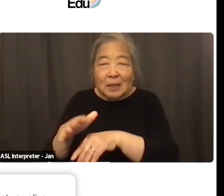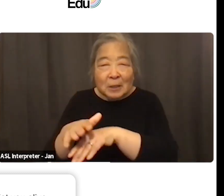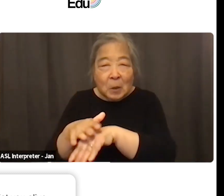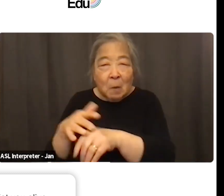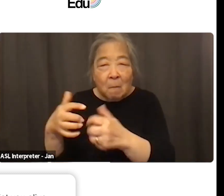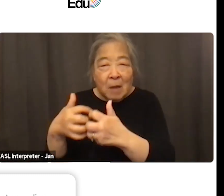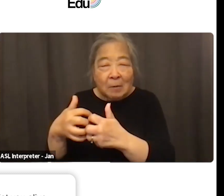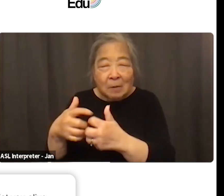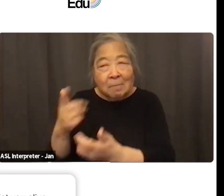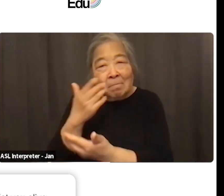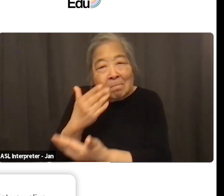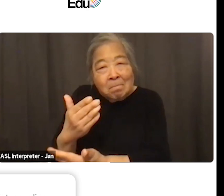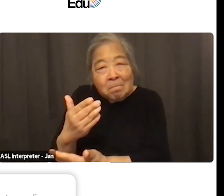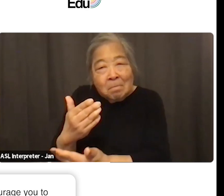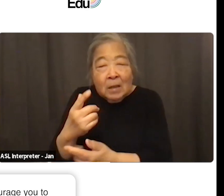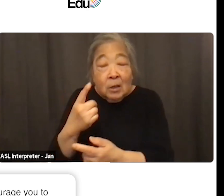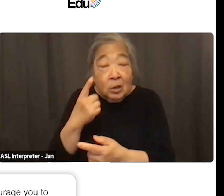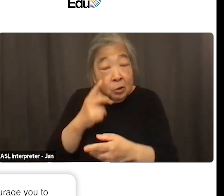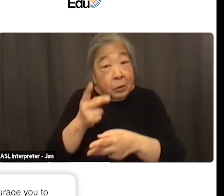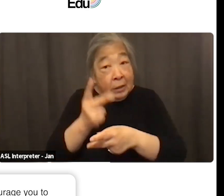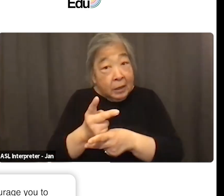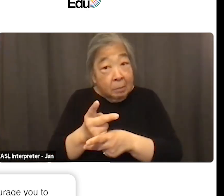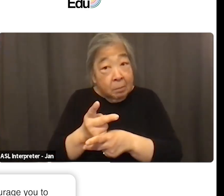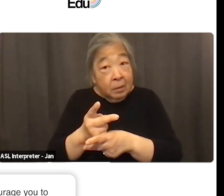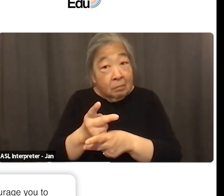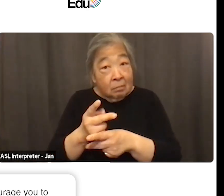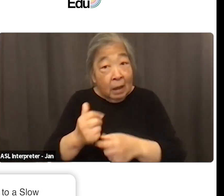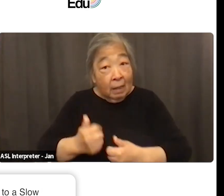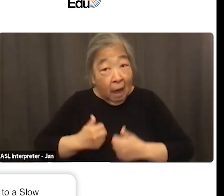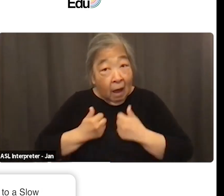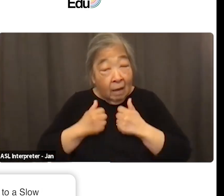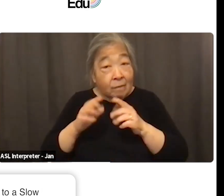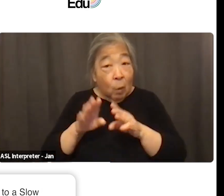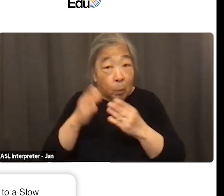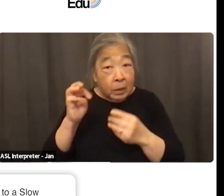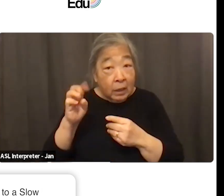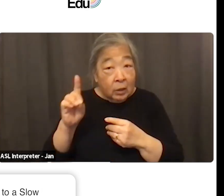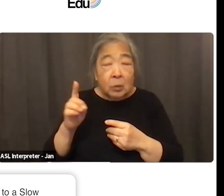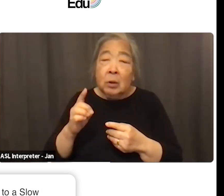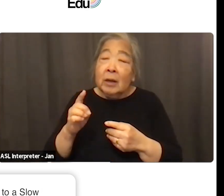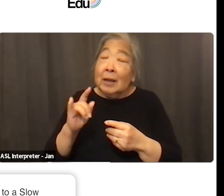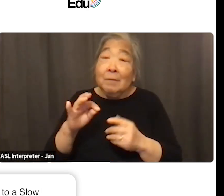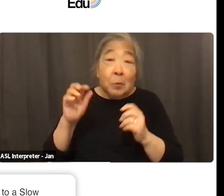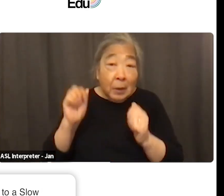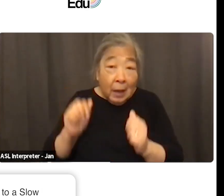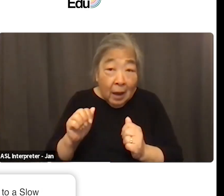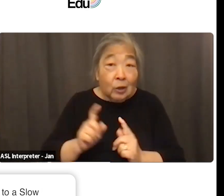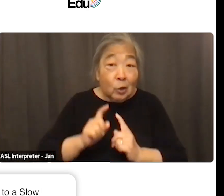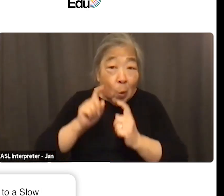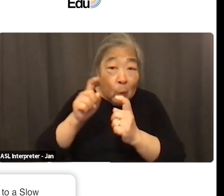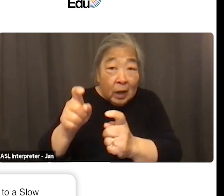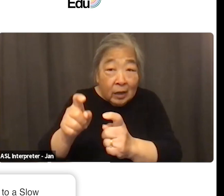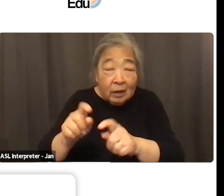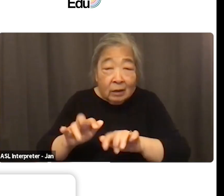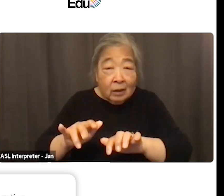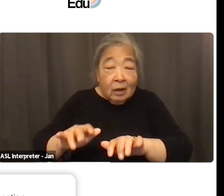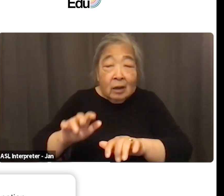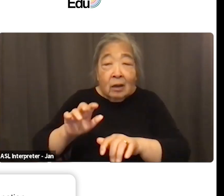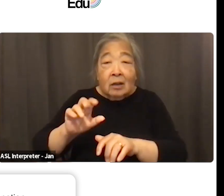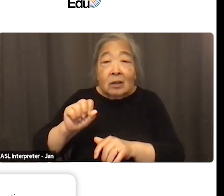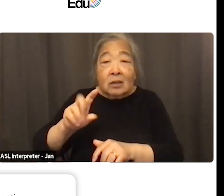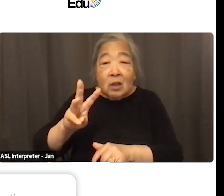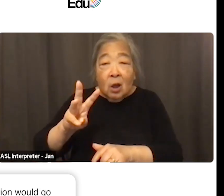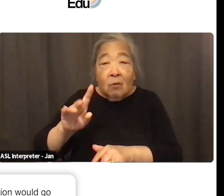to keep Open EDU alive, we really encourage you to donate. If you can, go to slowfactory.earth,